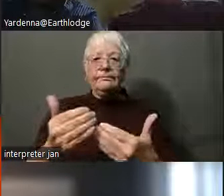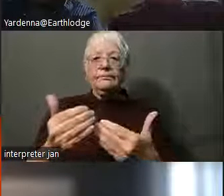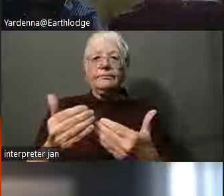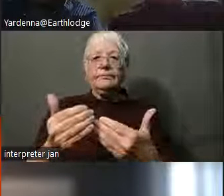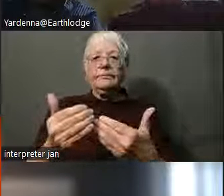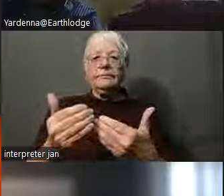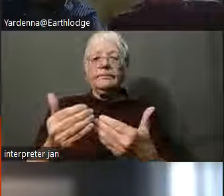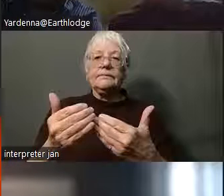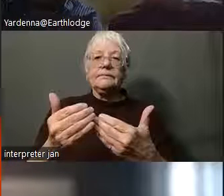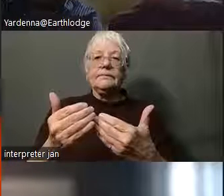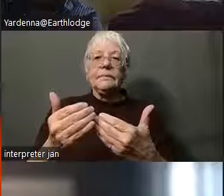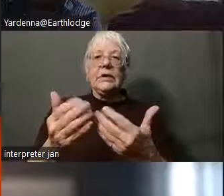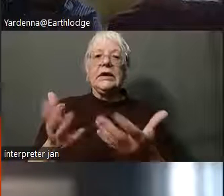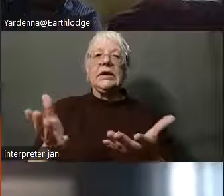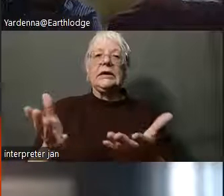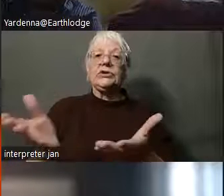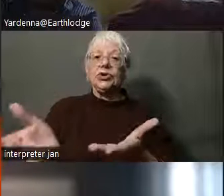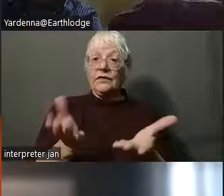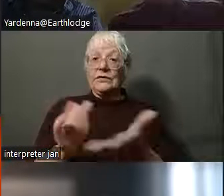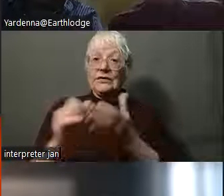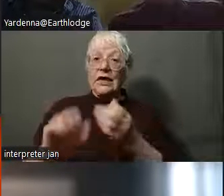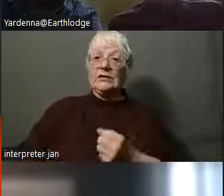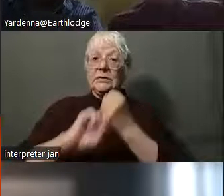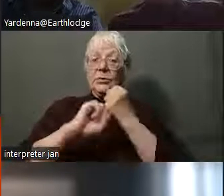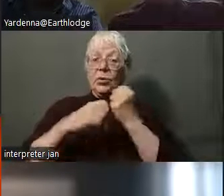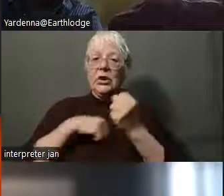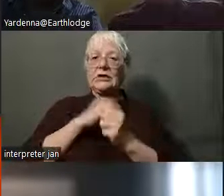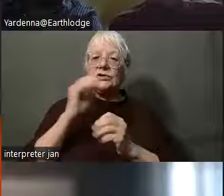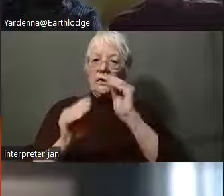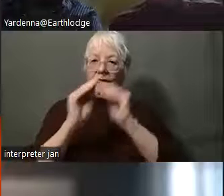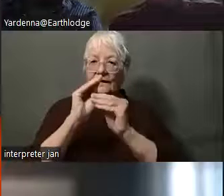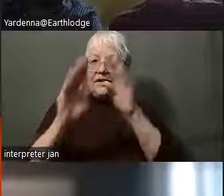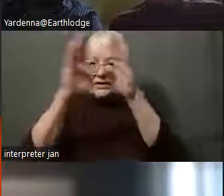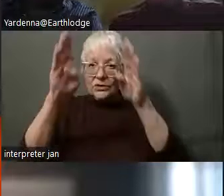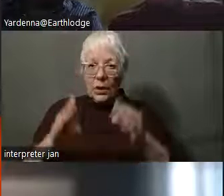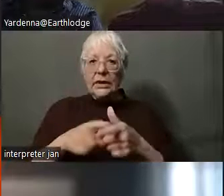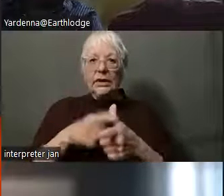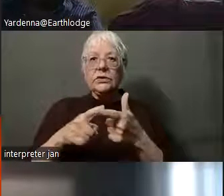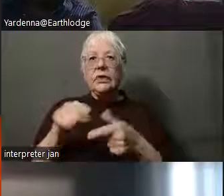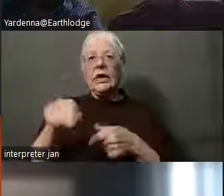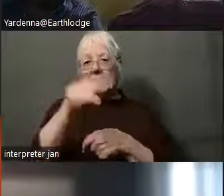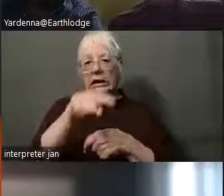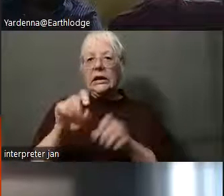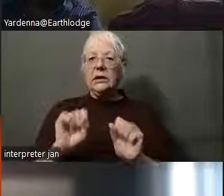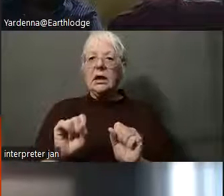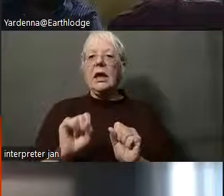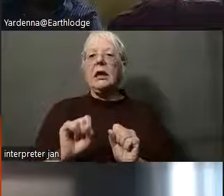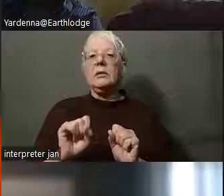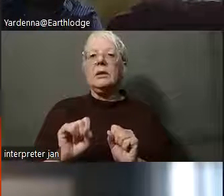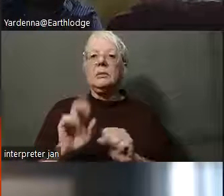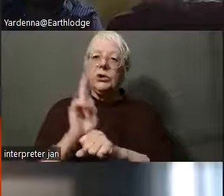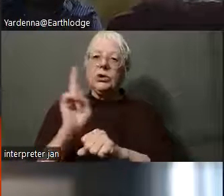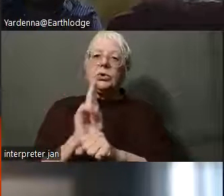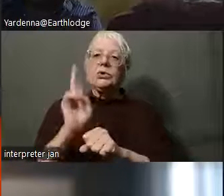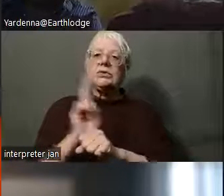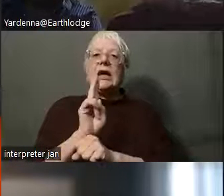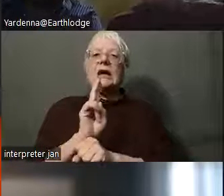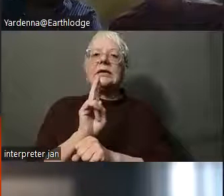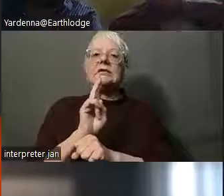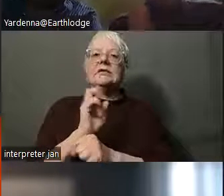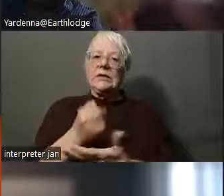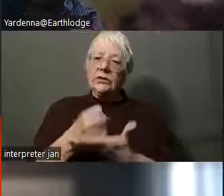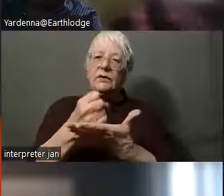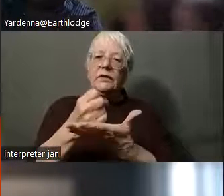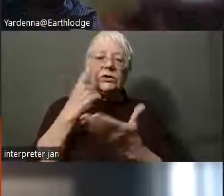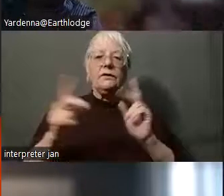services that could support us to fix that dwelling up so that it could be used as an intervention for folks